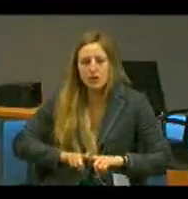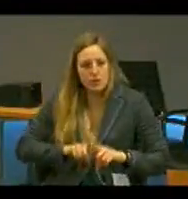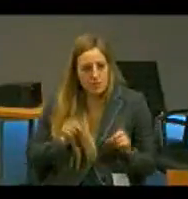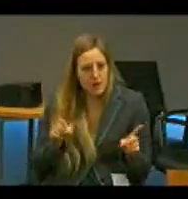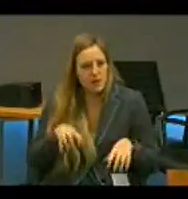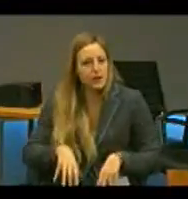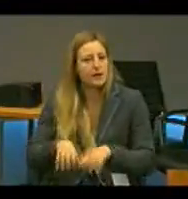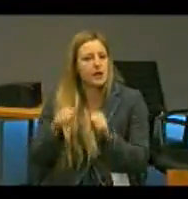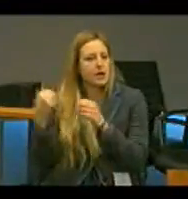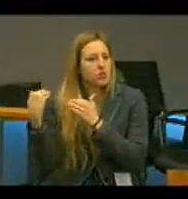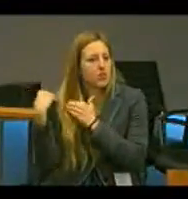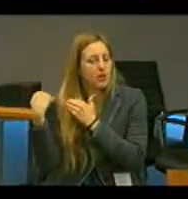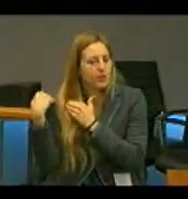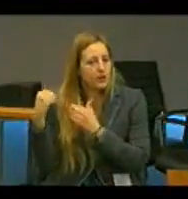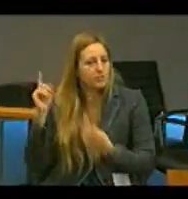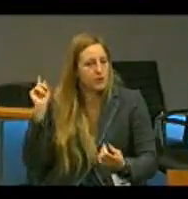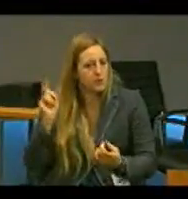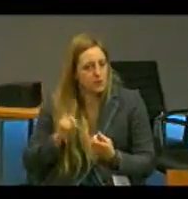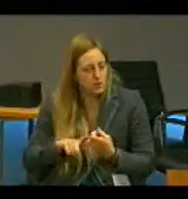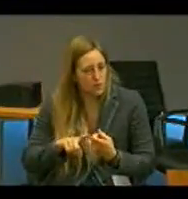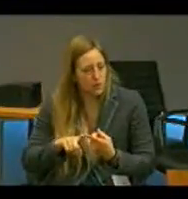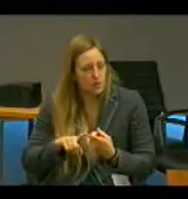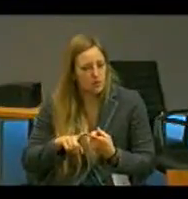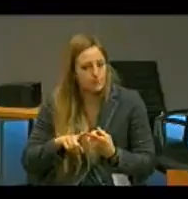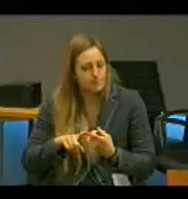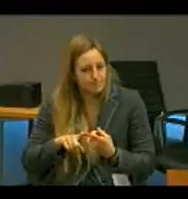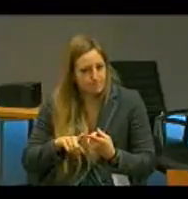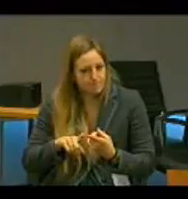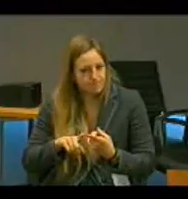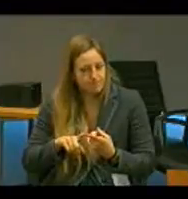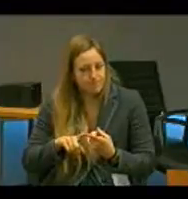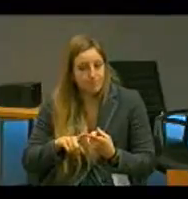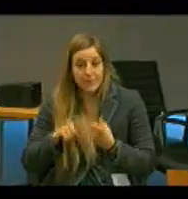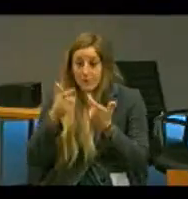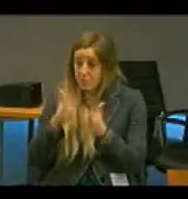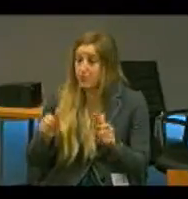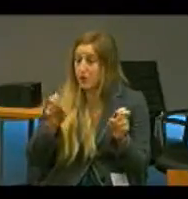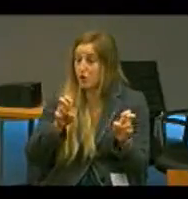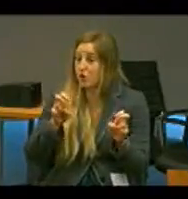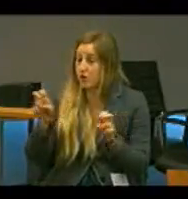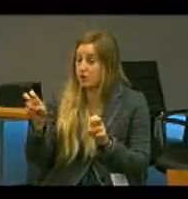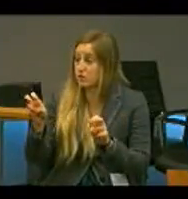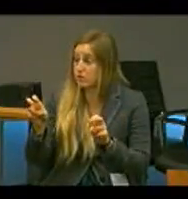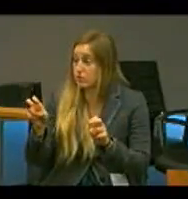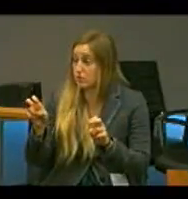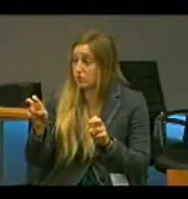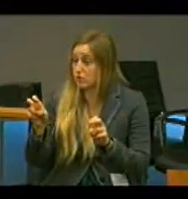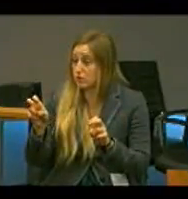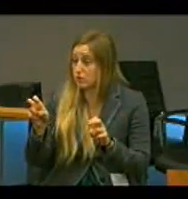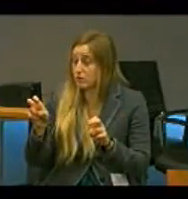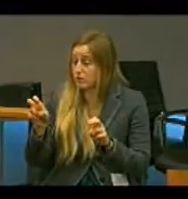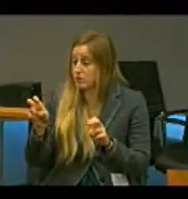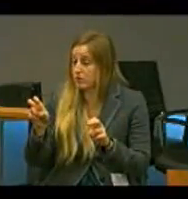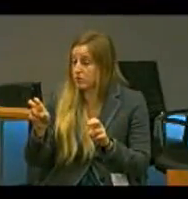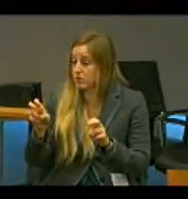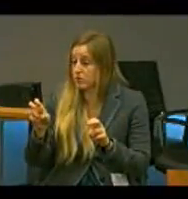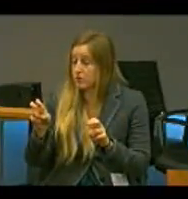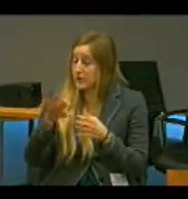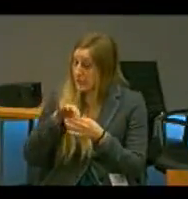on the responsibility of a larger issue of regarding the fact